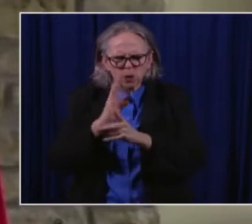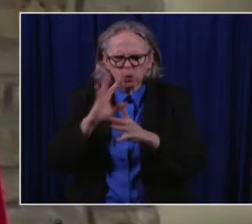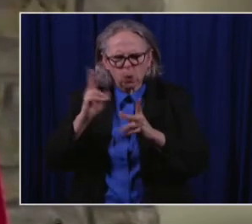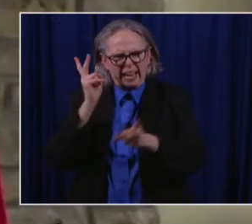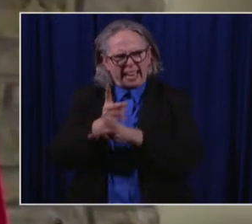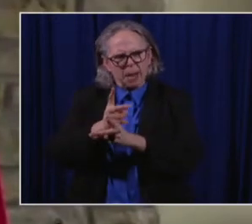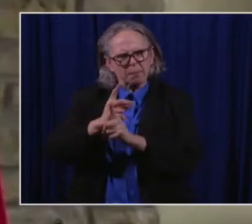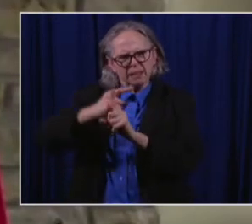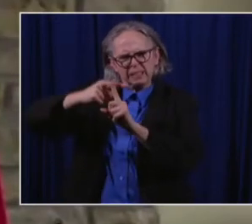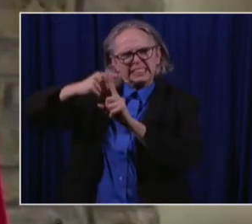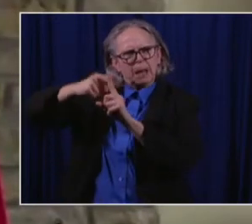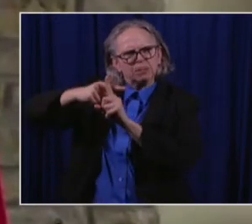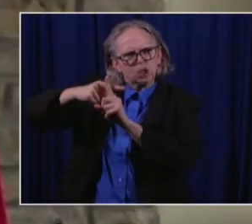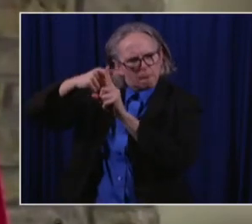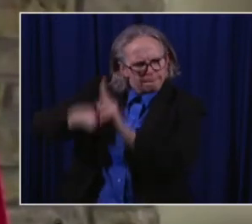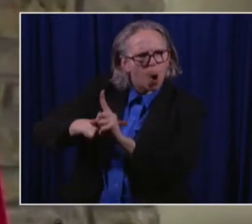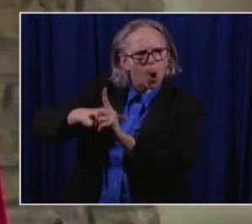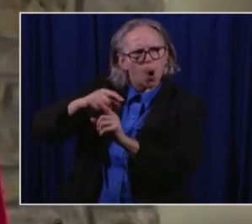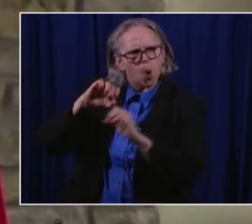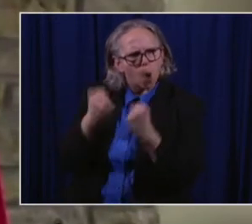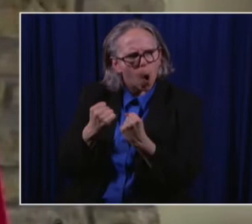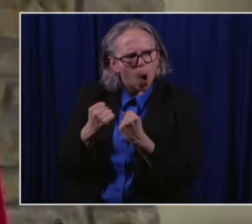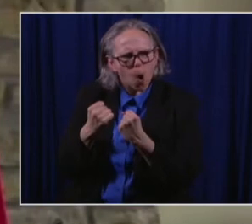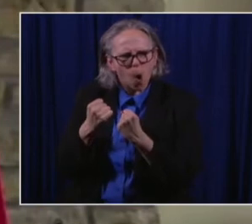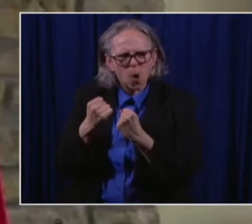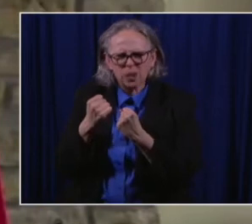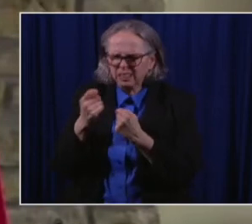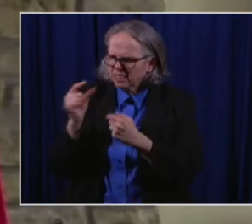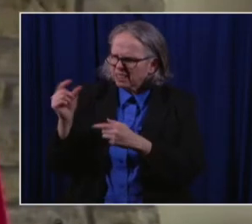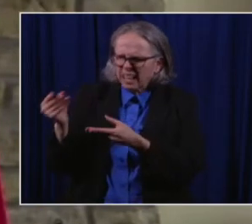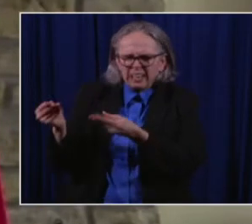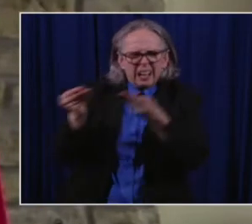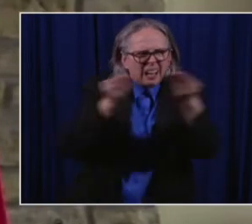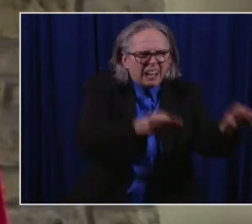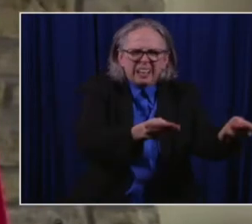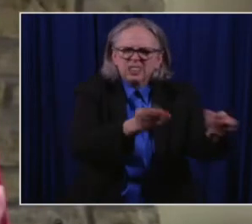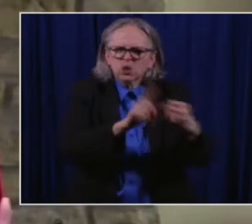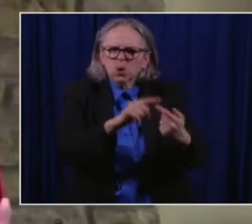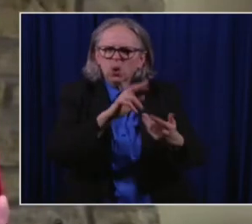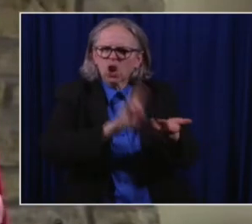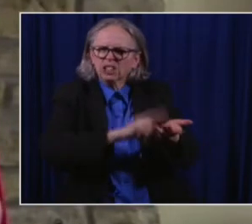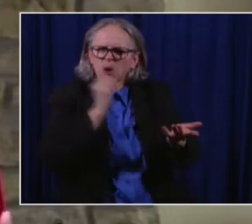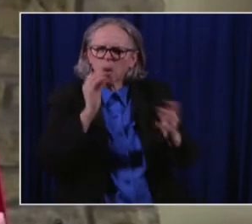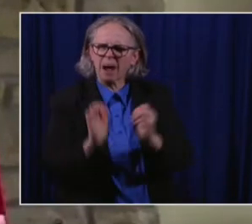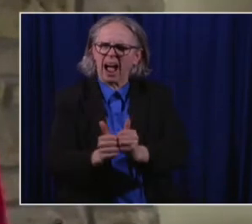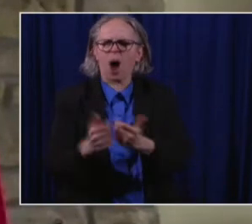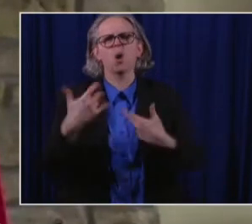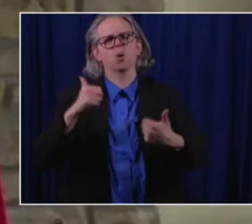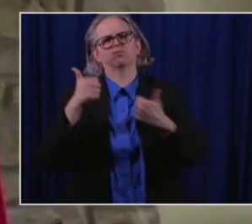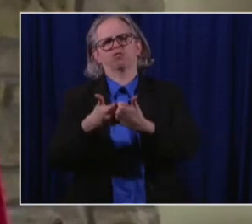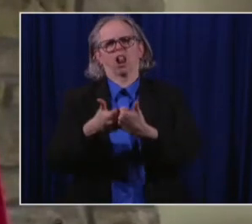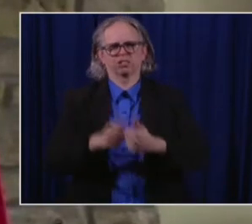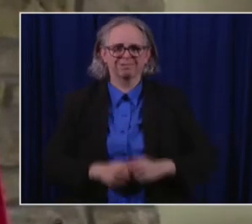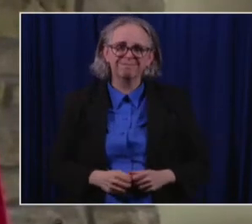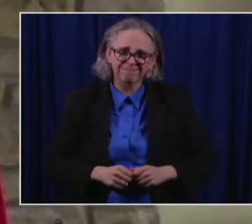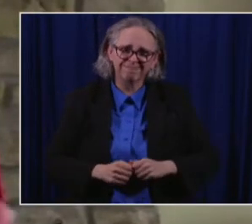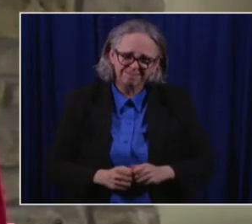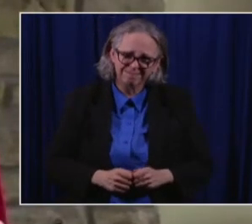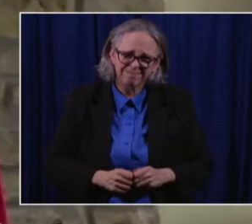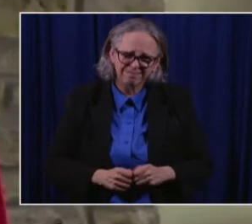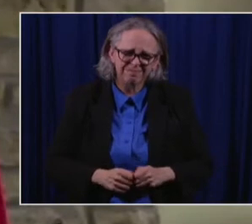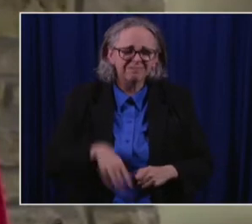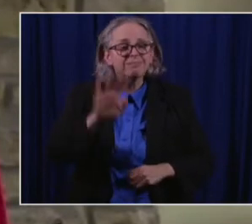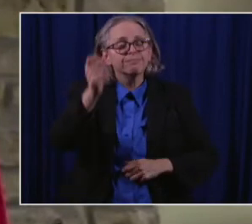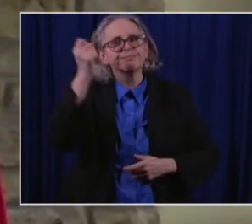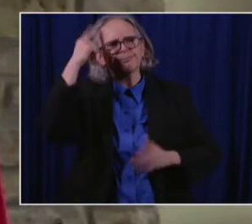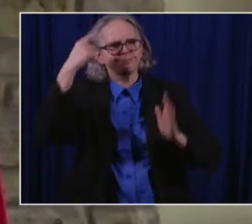the super cold. But we're going to report the best we can. That's the goal. Shots